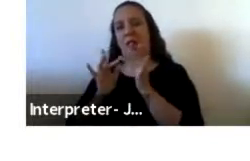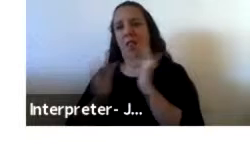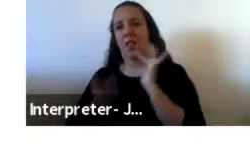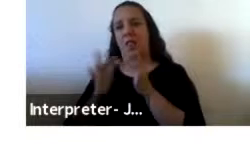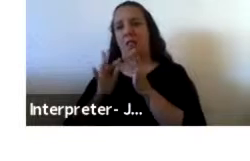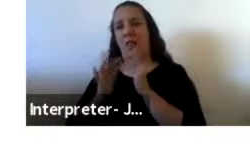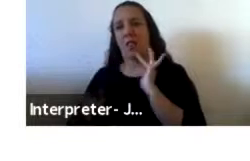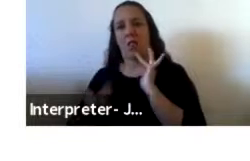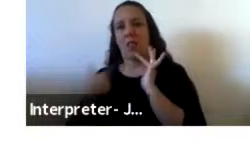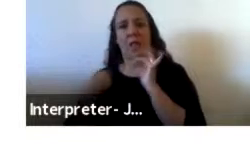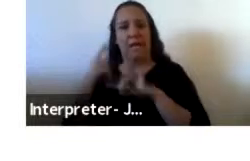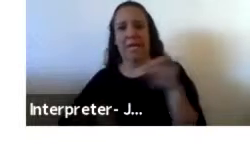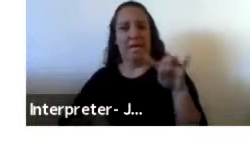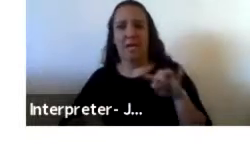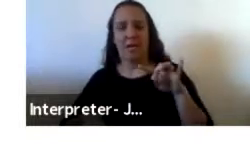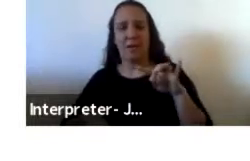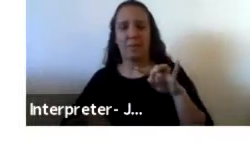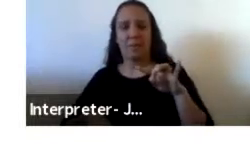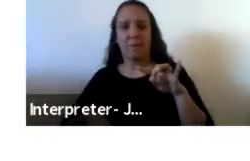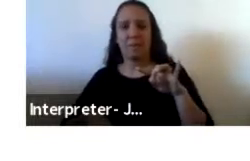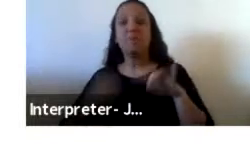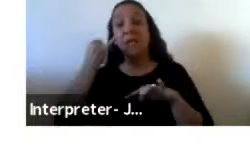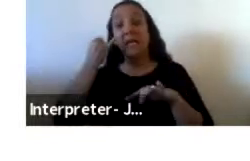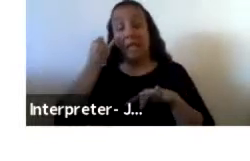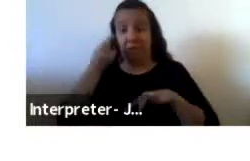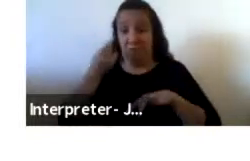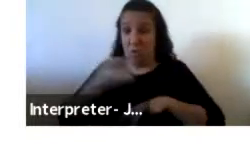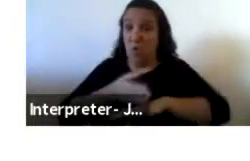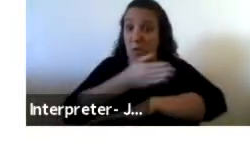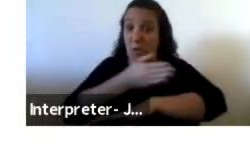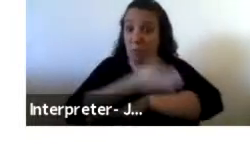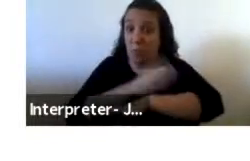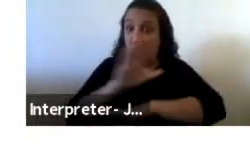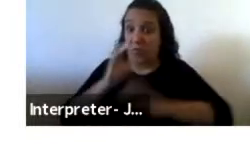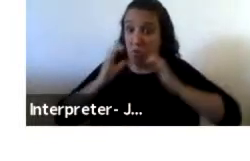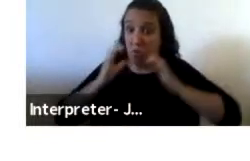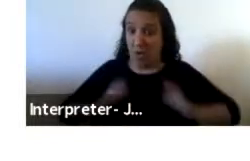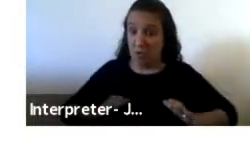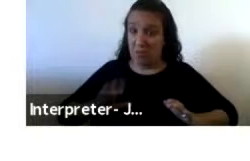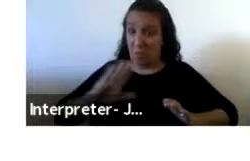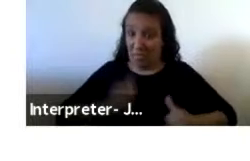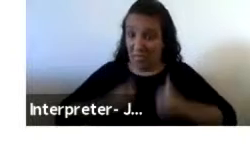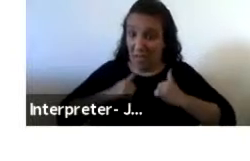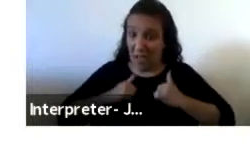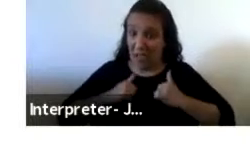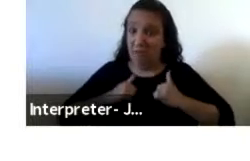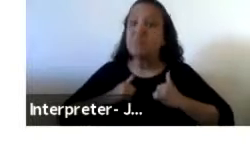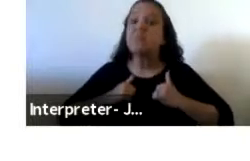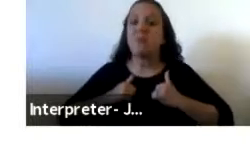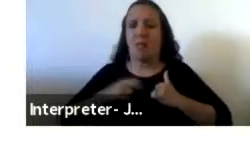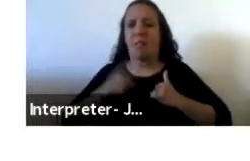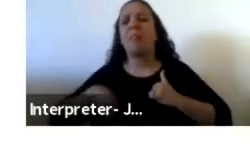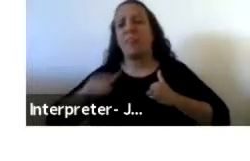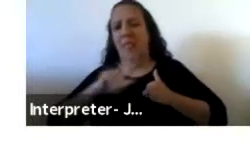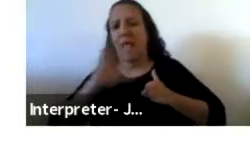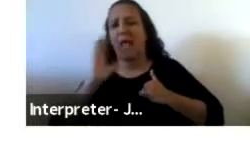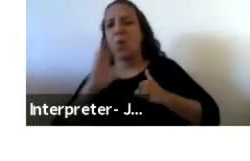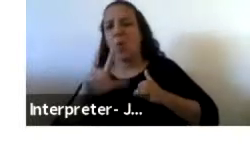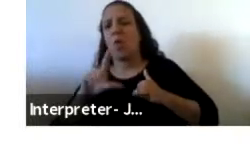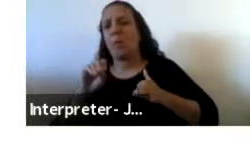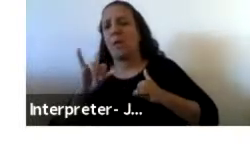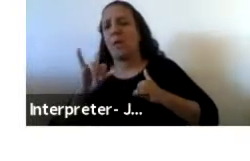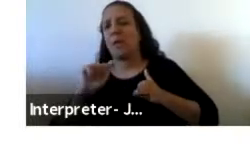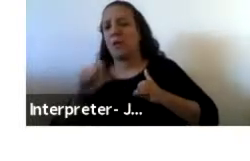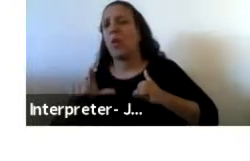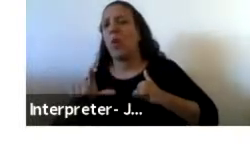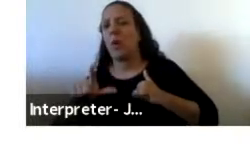for your customers are going to stay loyal. And look at how you can actually create opportunities. The one thing that I will tell